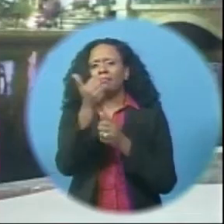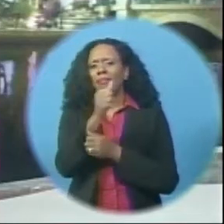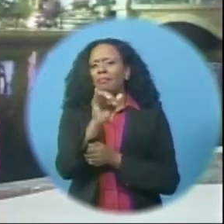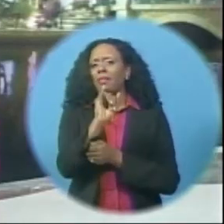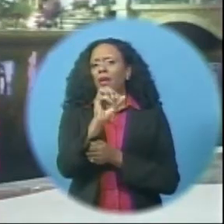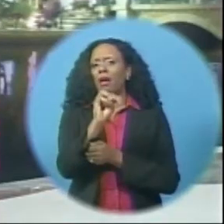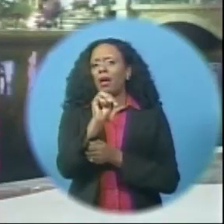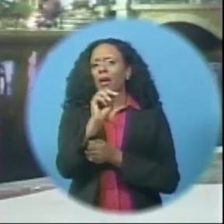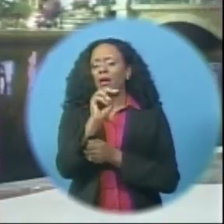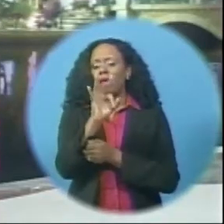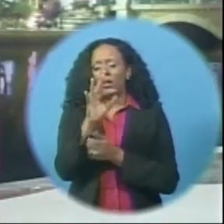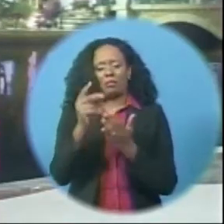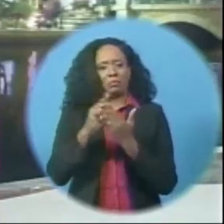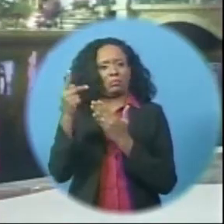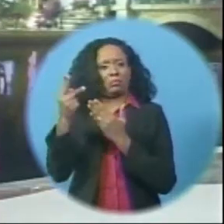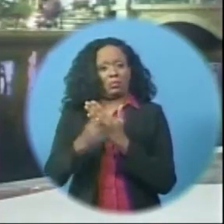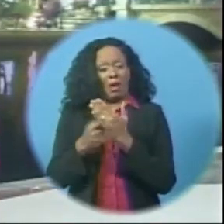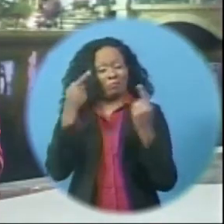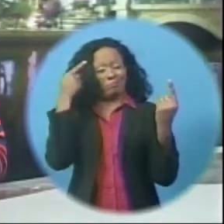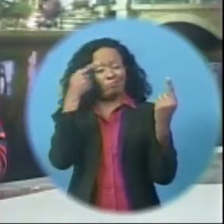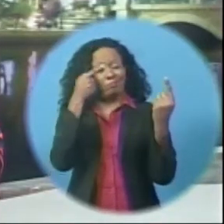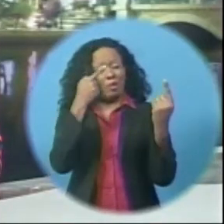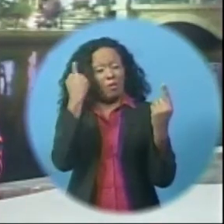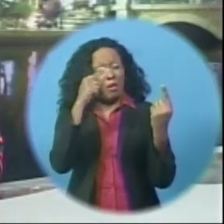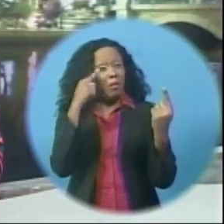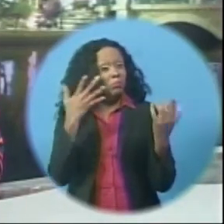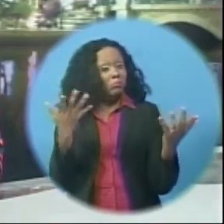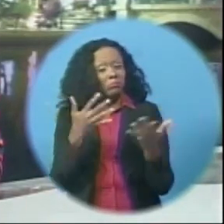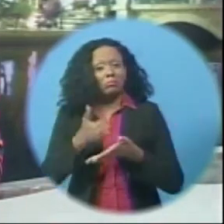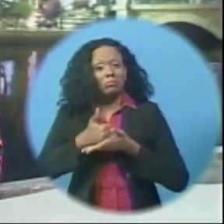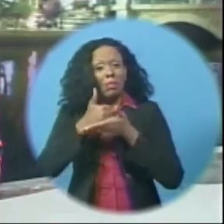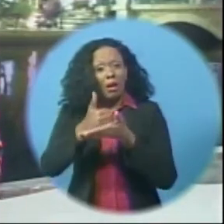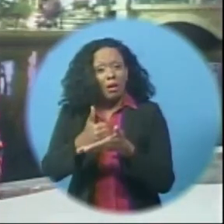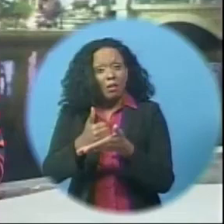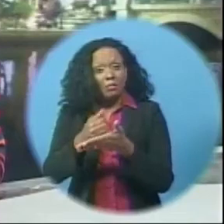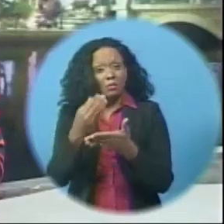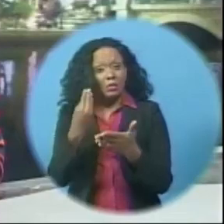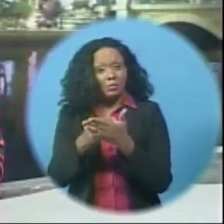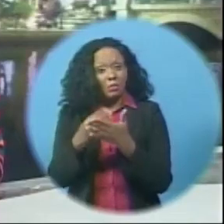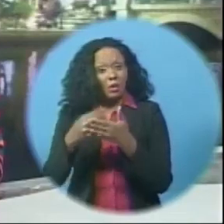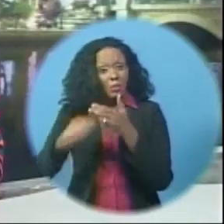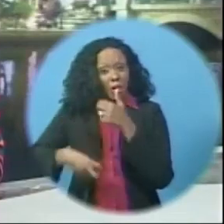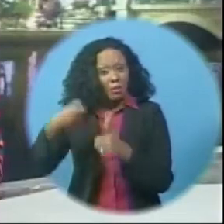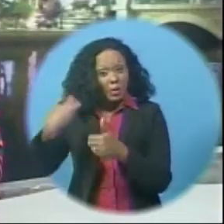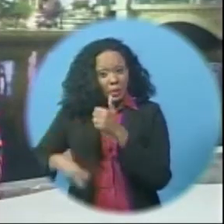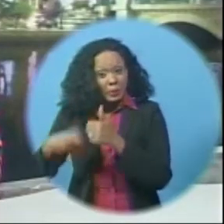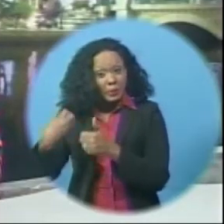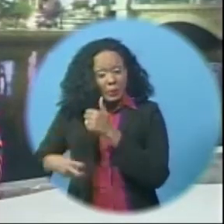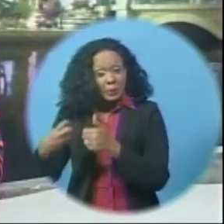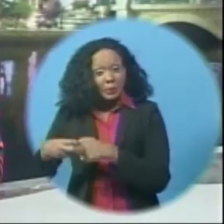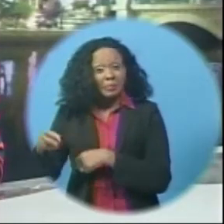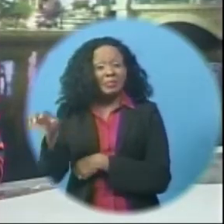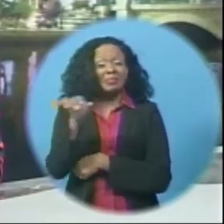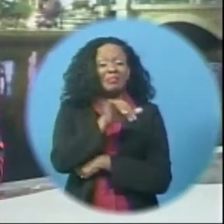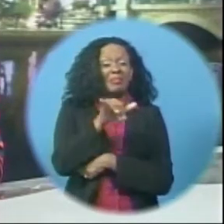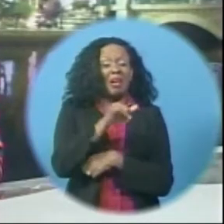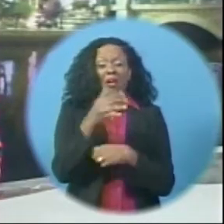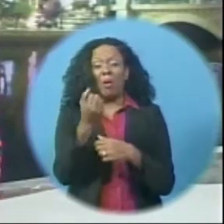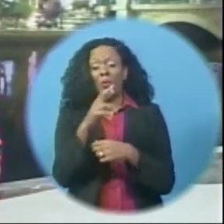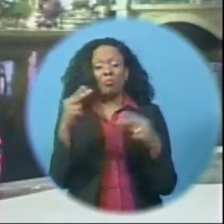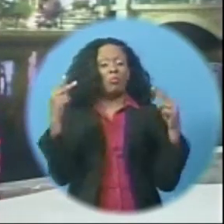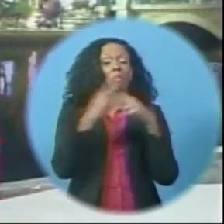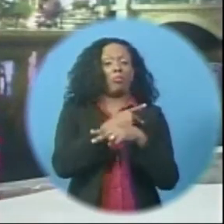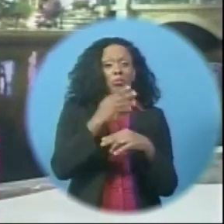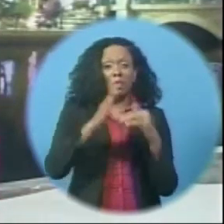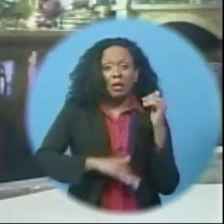International Monetary Fund program aimed at assisting the country with its financial problems will be just as painful or even more painful